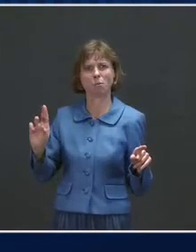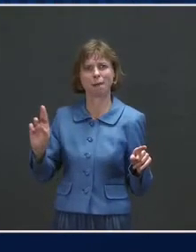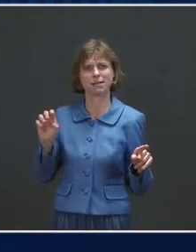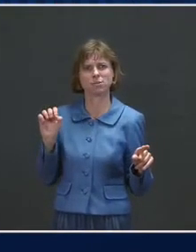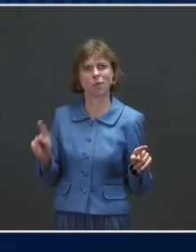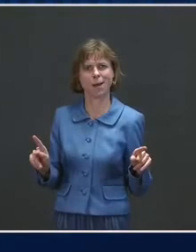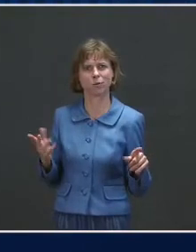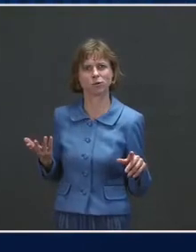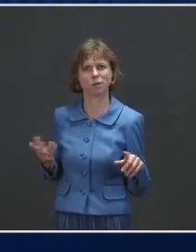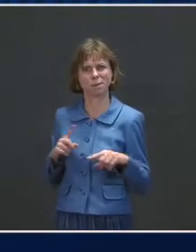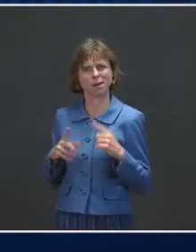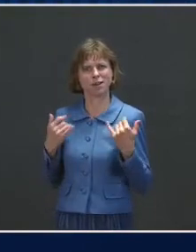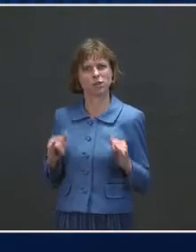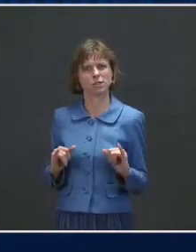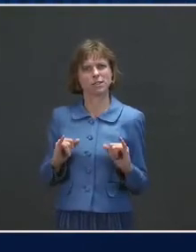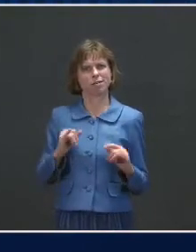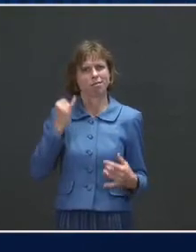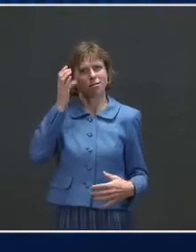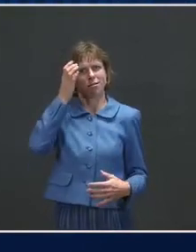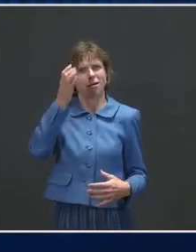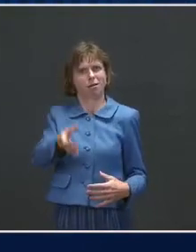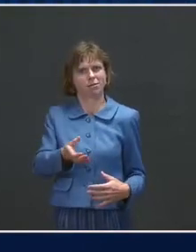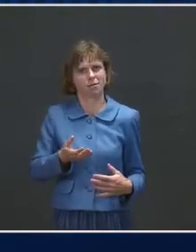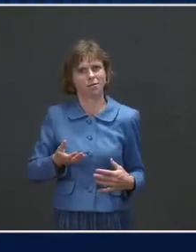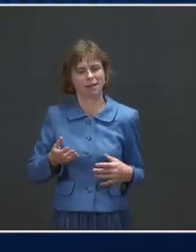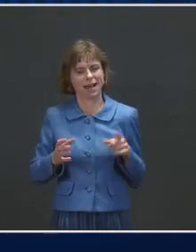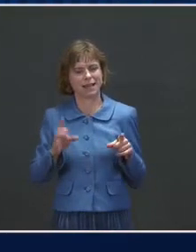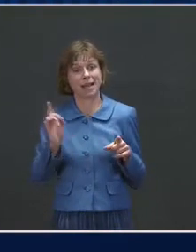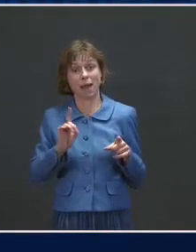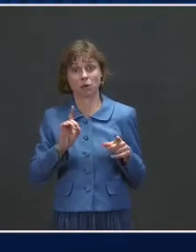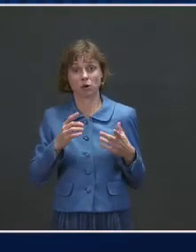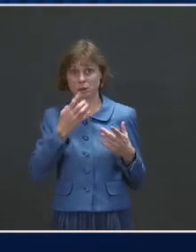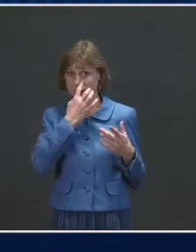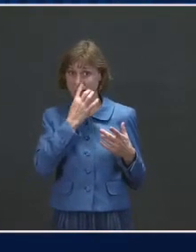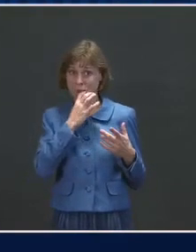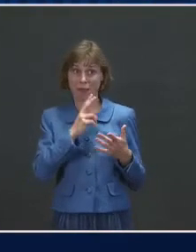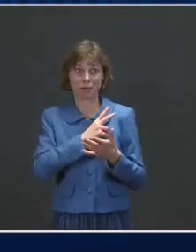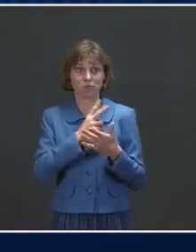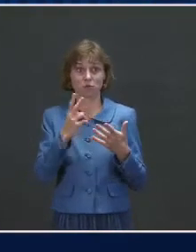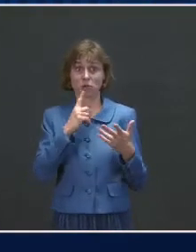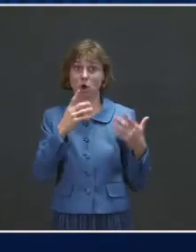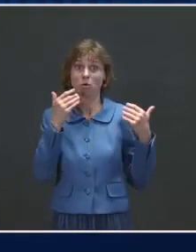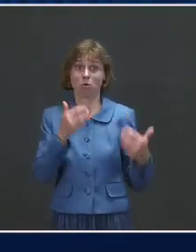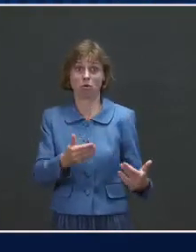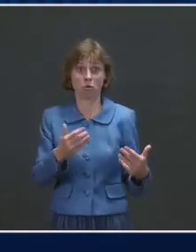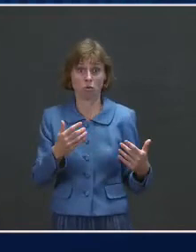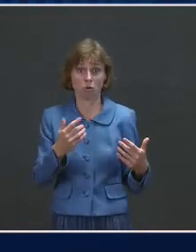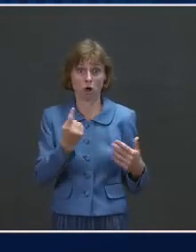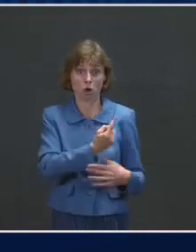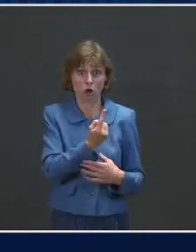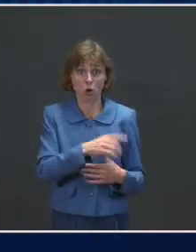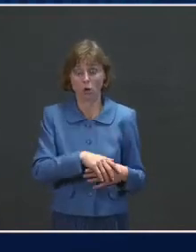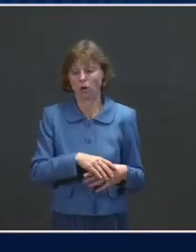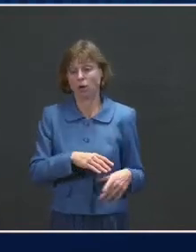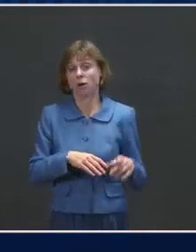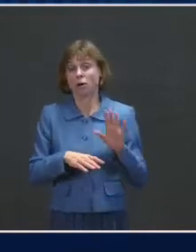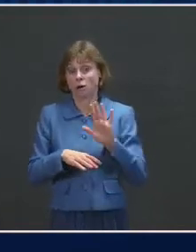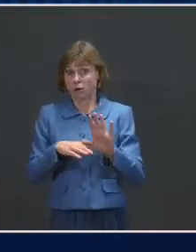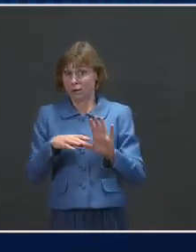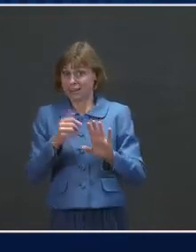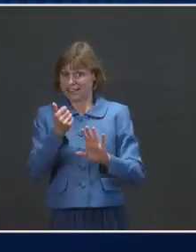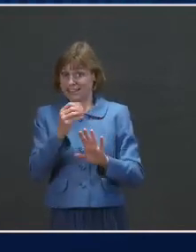still this idea that Democrats are in 2 weeks in are going it alone. Well, again, 16 of